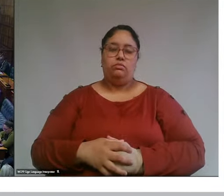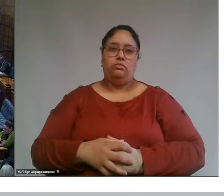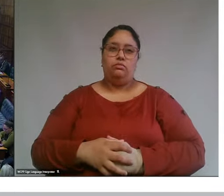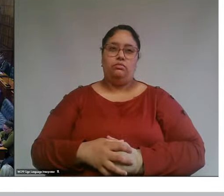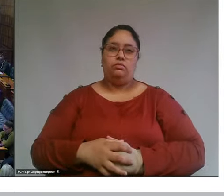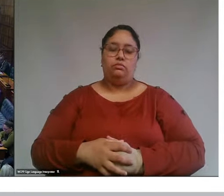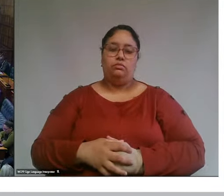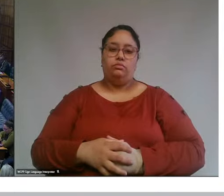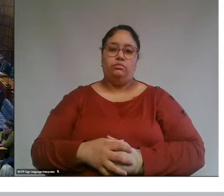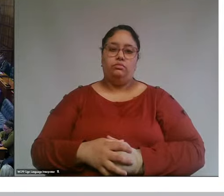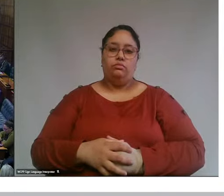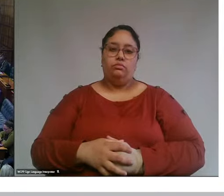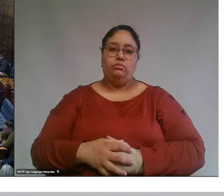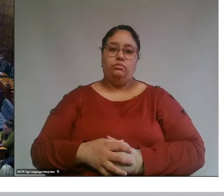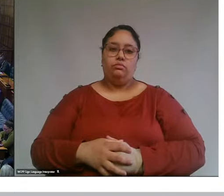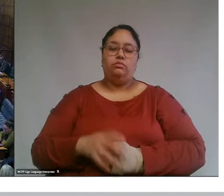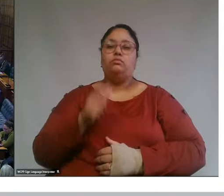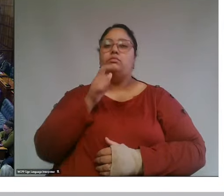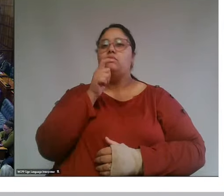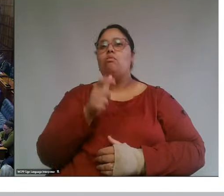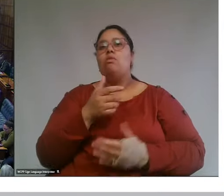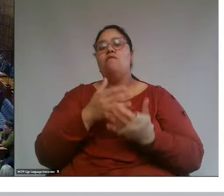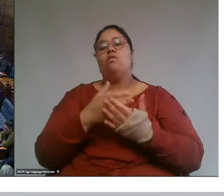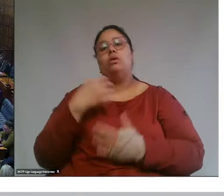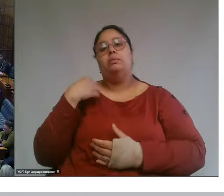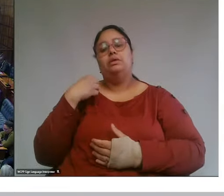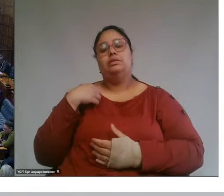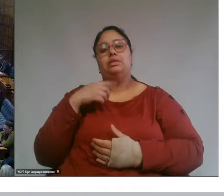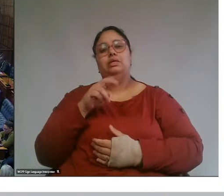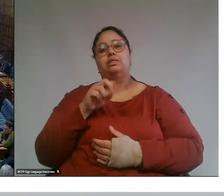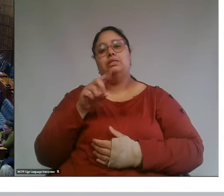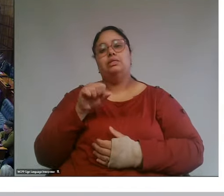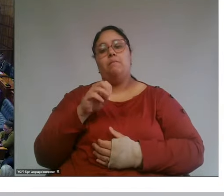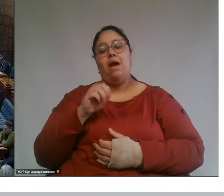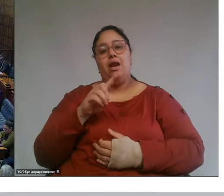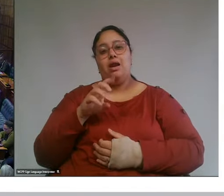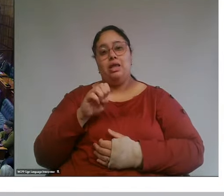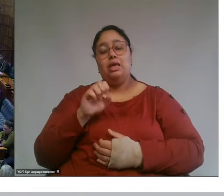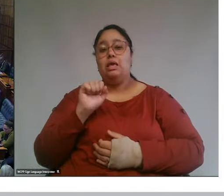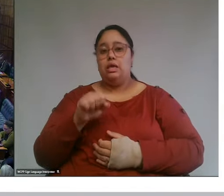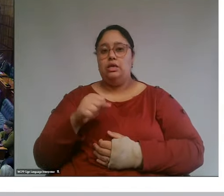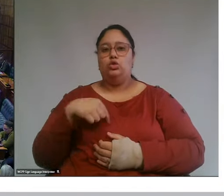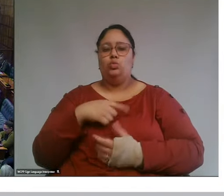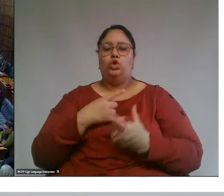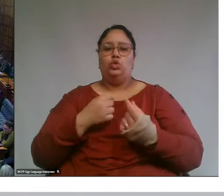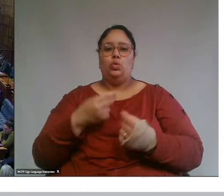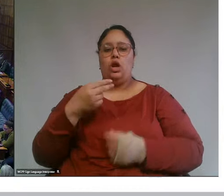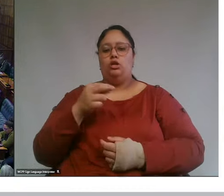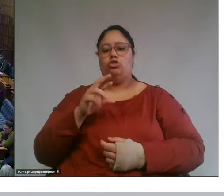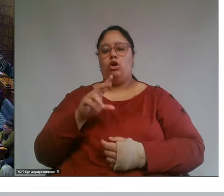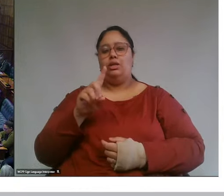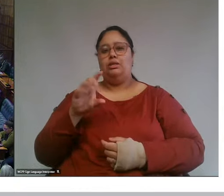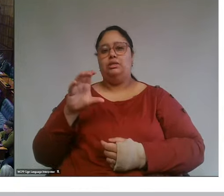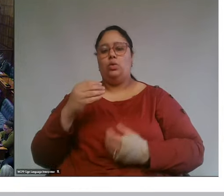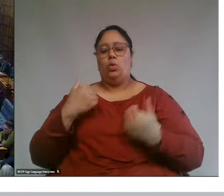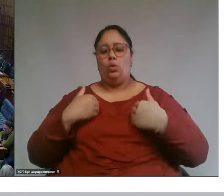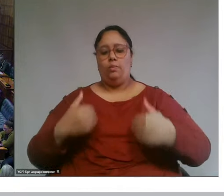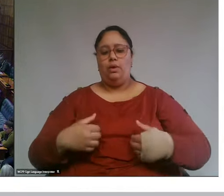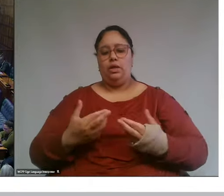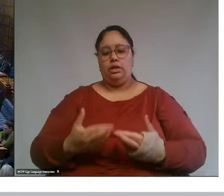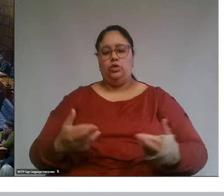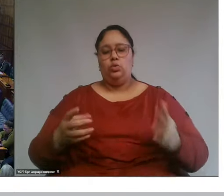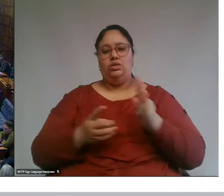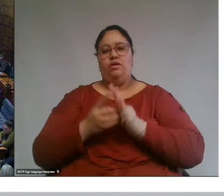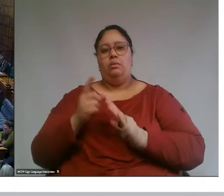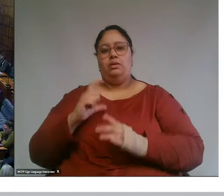should we speak to minister zandi uh yes we do so there's an hrdc human resource Development Council and